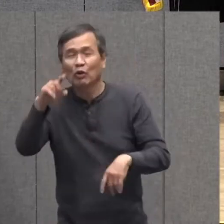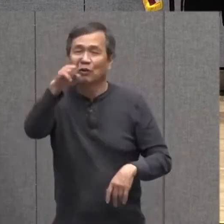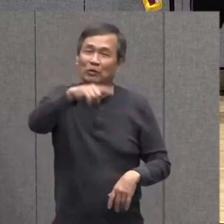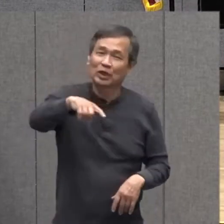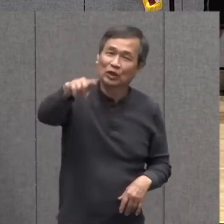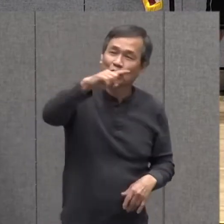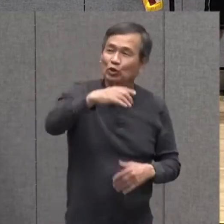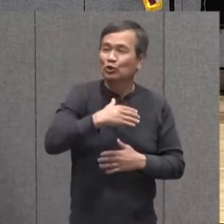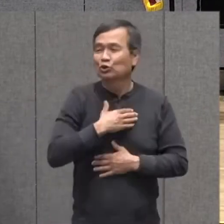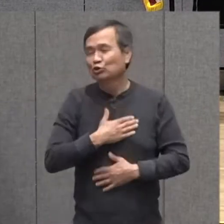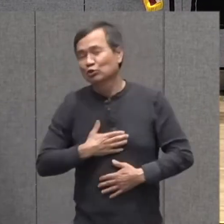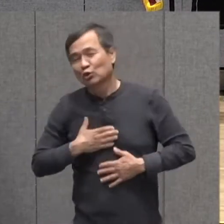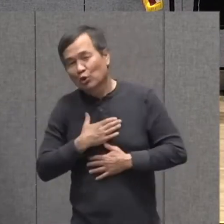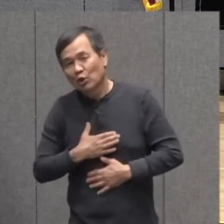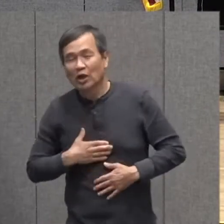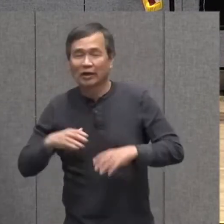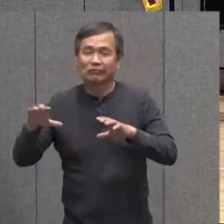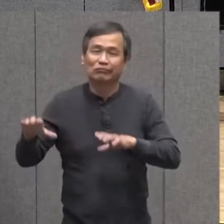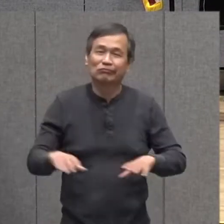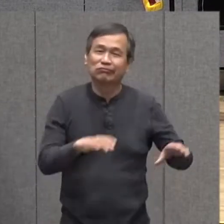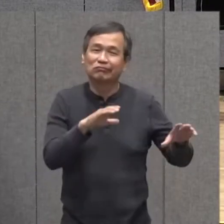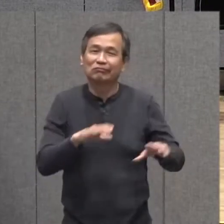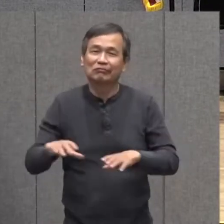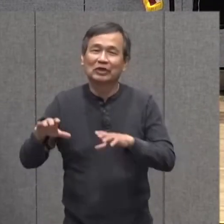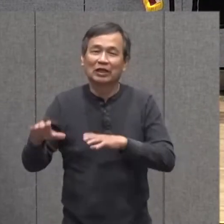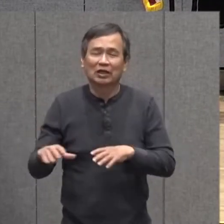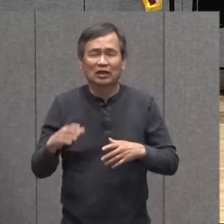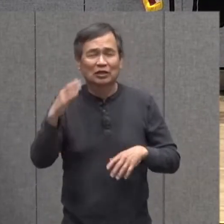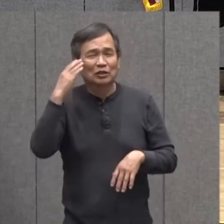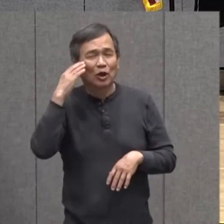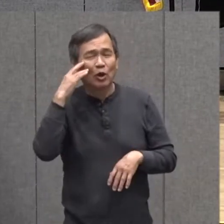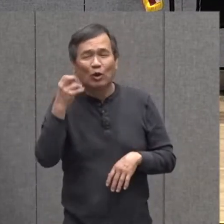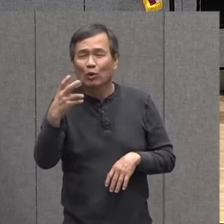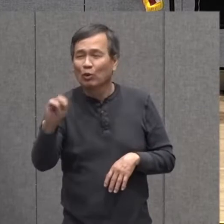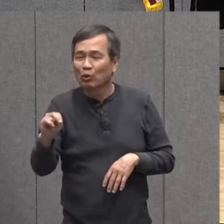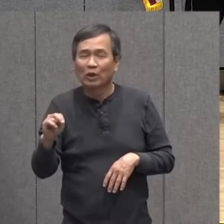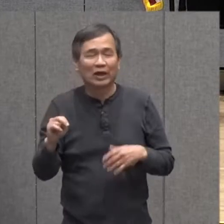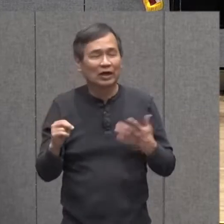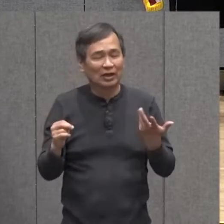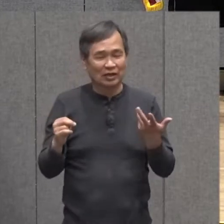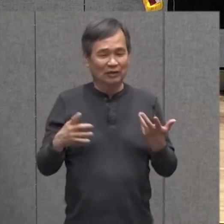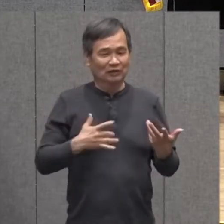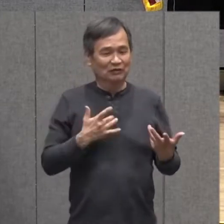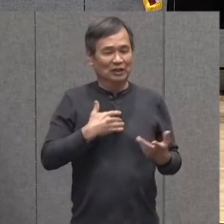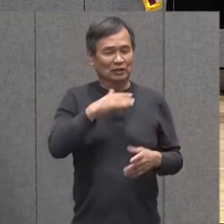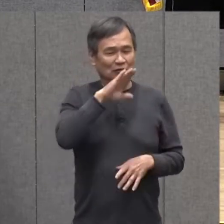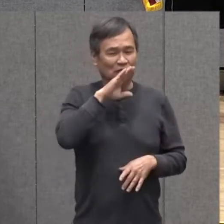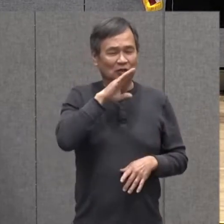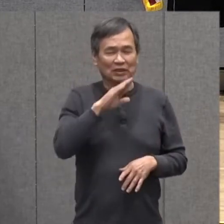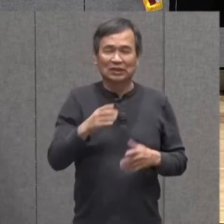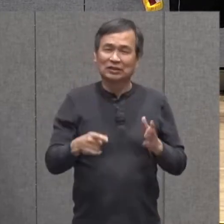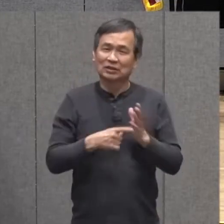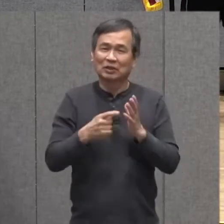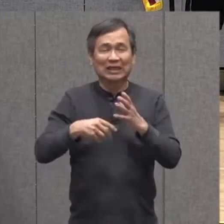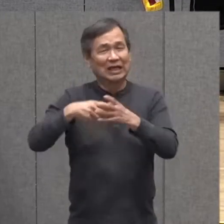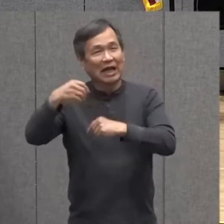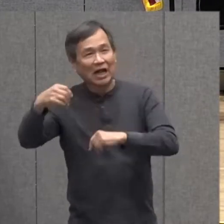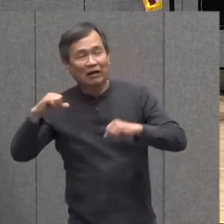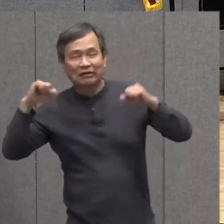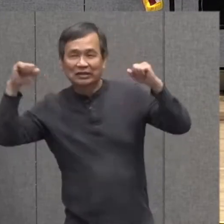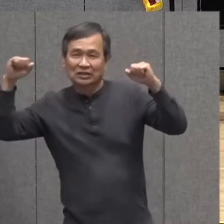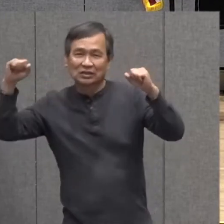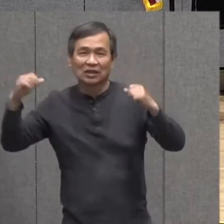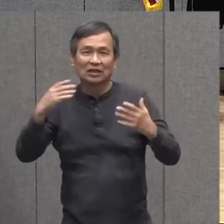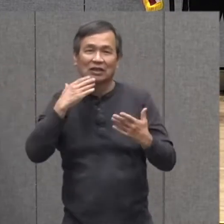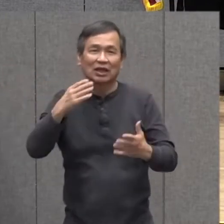it really energizing to get up, get out, and move my body. So thank you all for joining us today at home